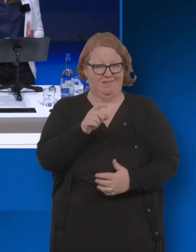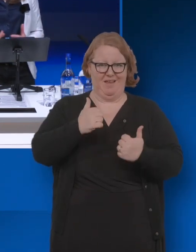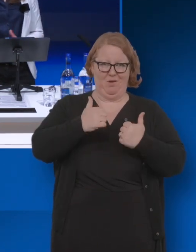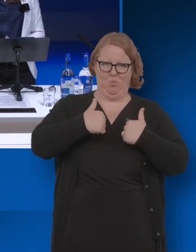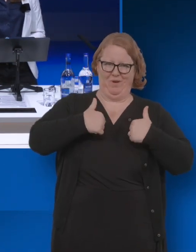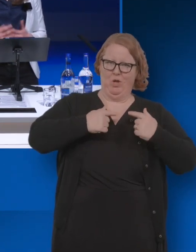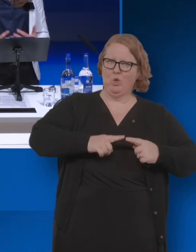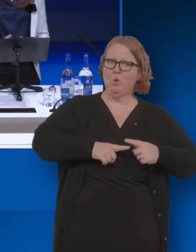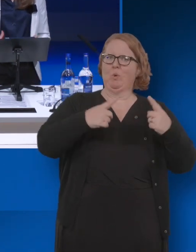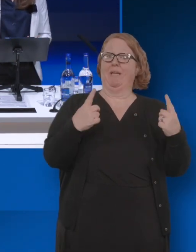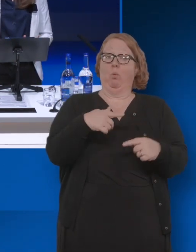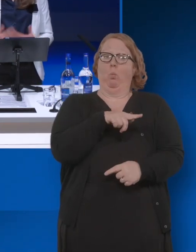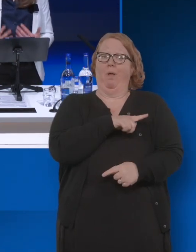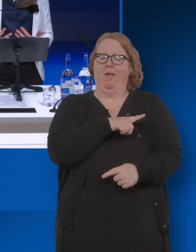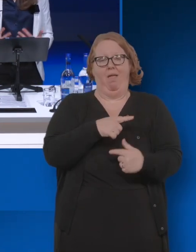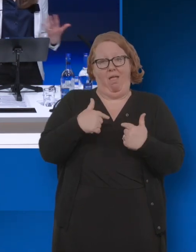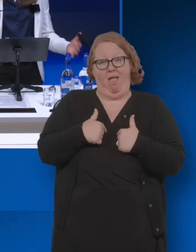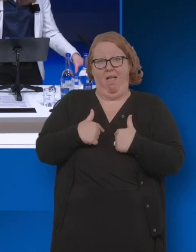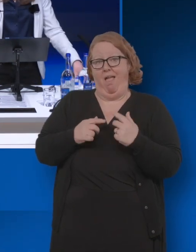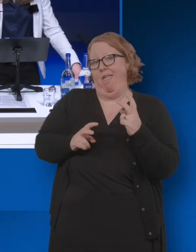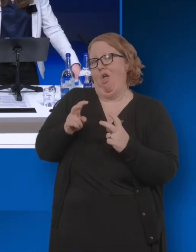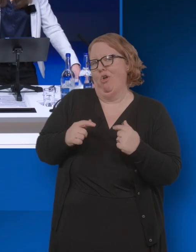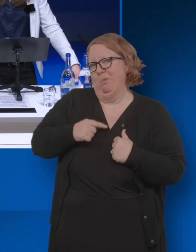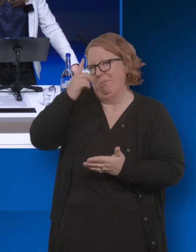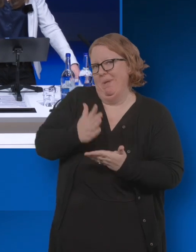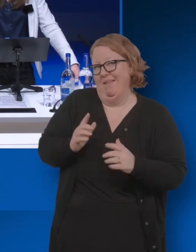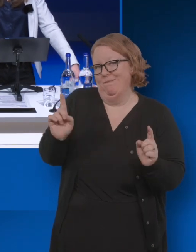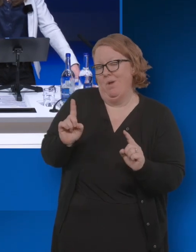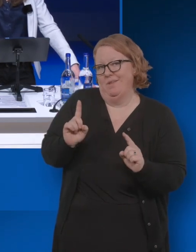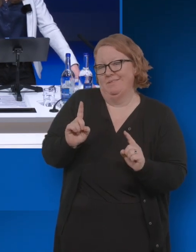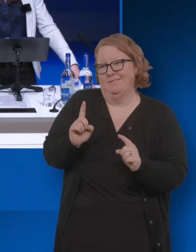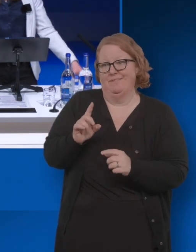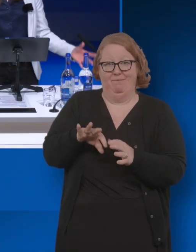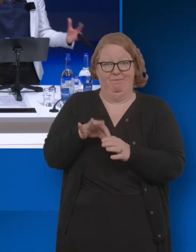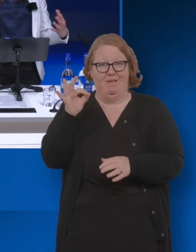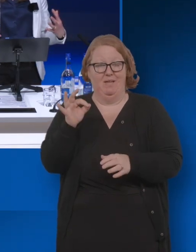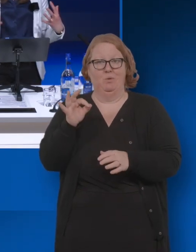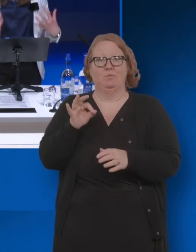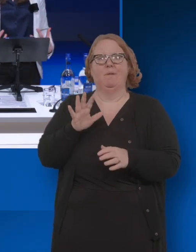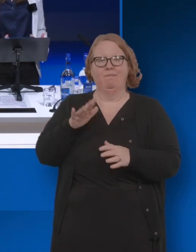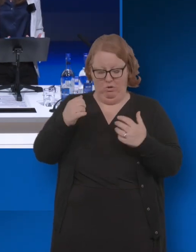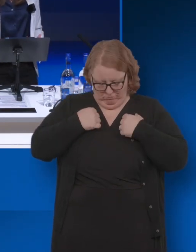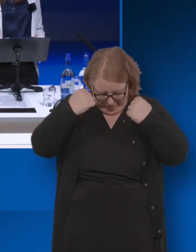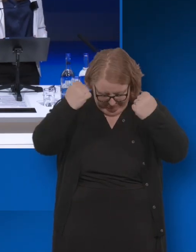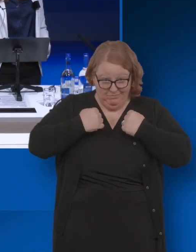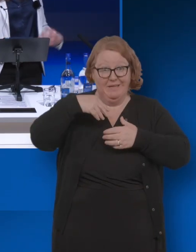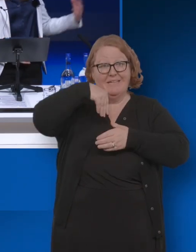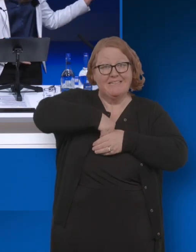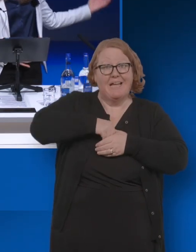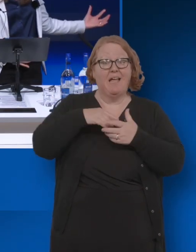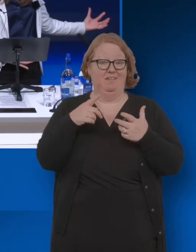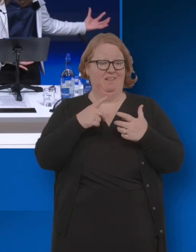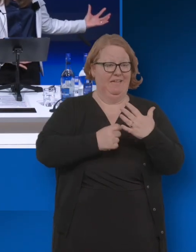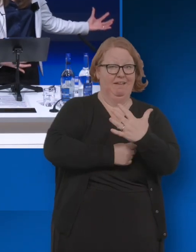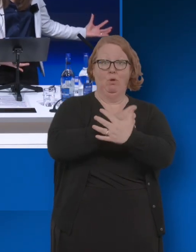of our uniqueness, I argue, is found not just by looking within and to